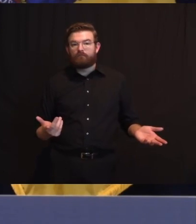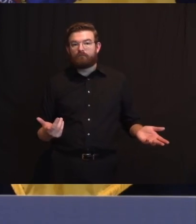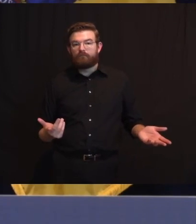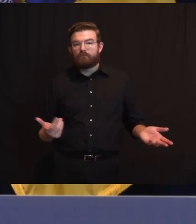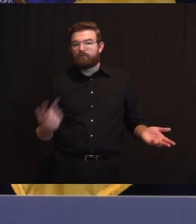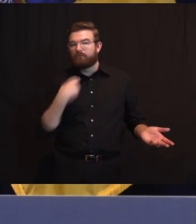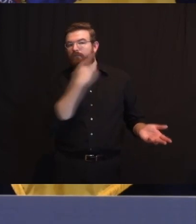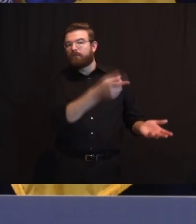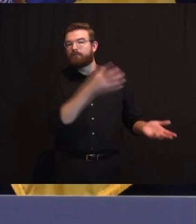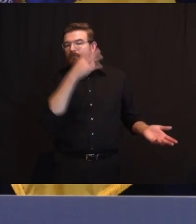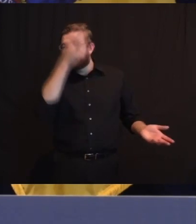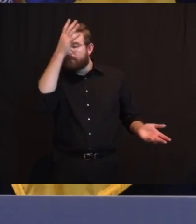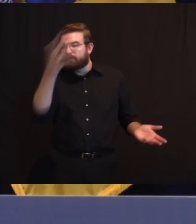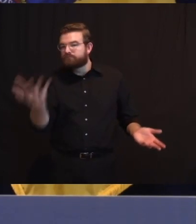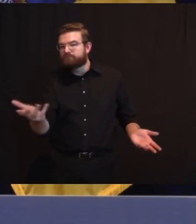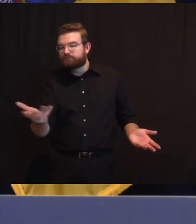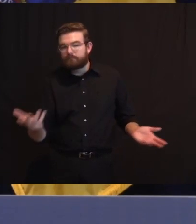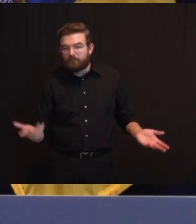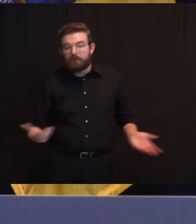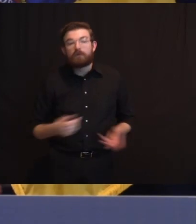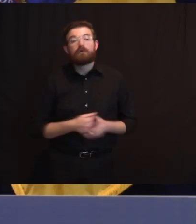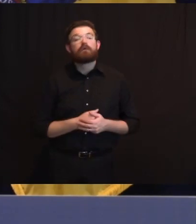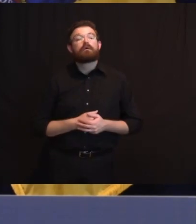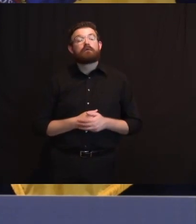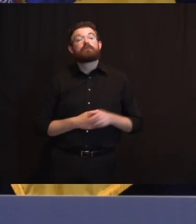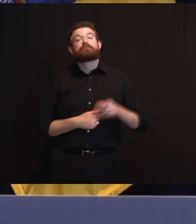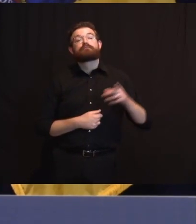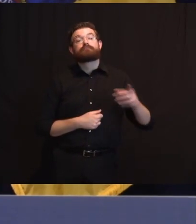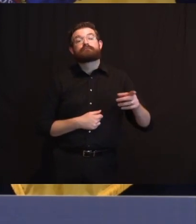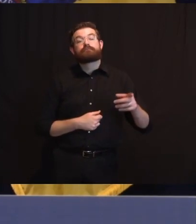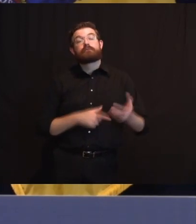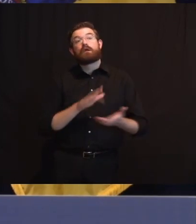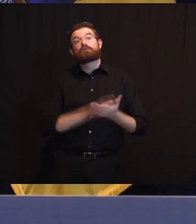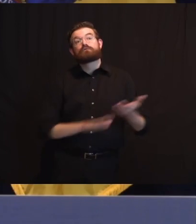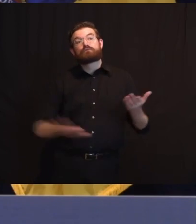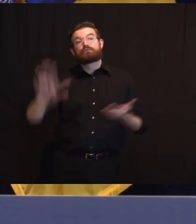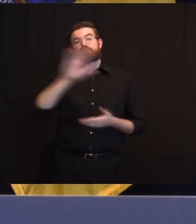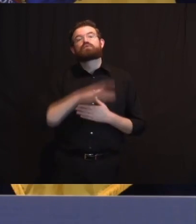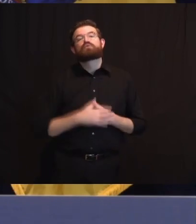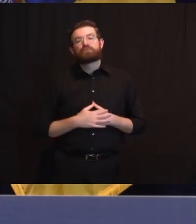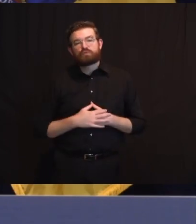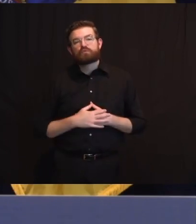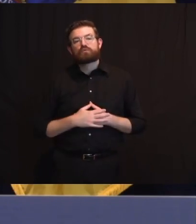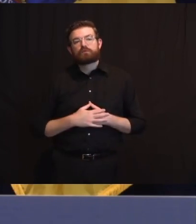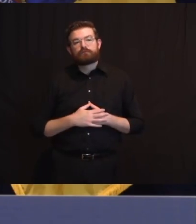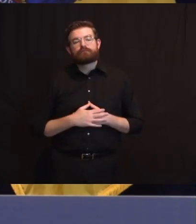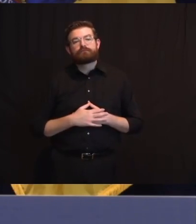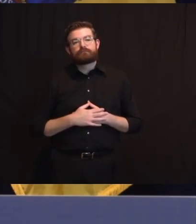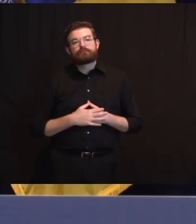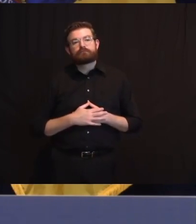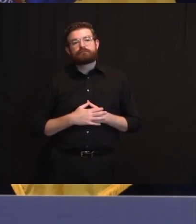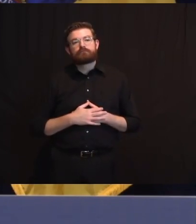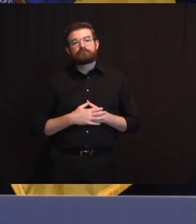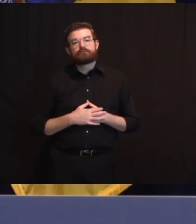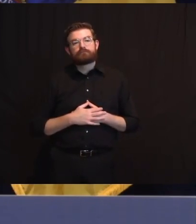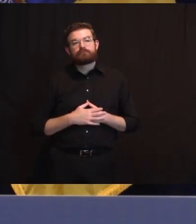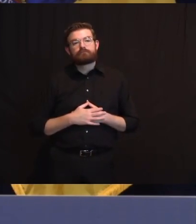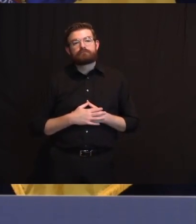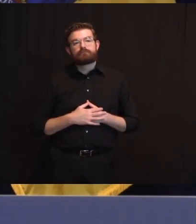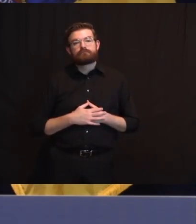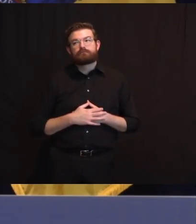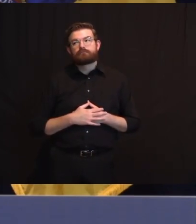On colleges, I'm blessed today to have having left her position as the Secretary of the Office of Higher Education.